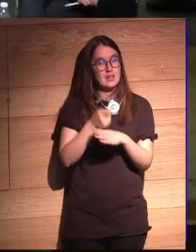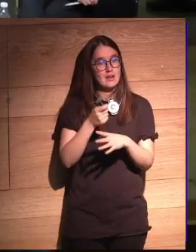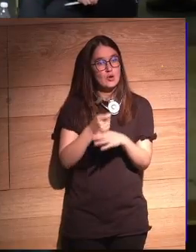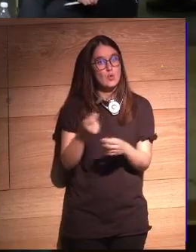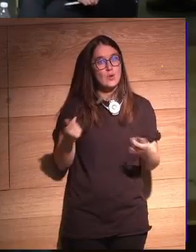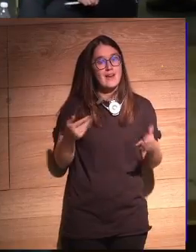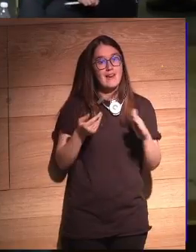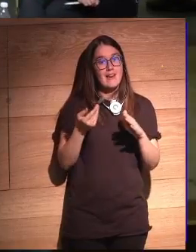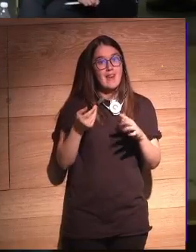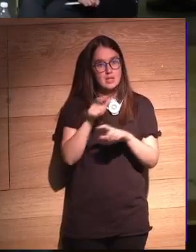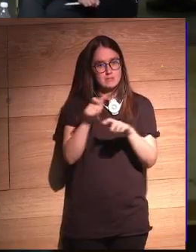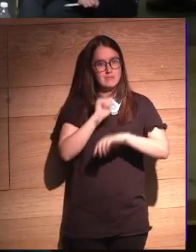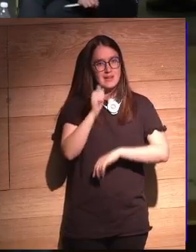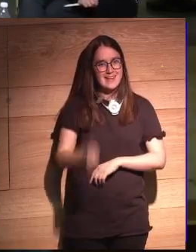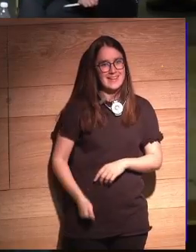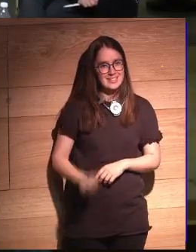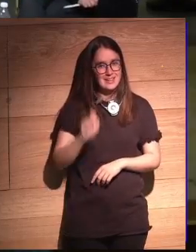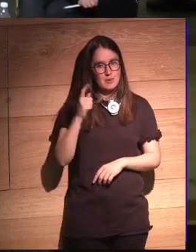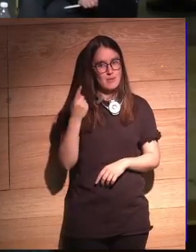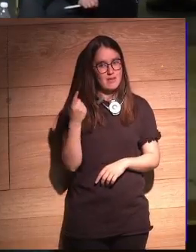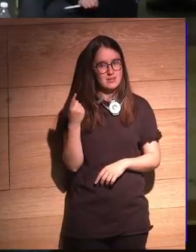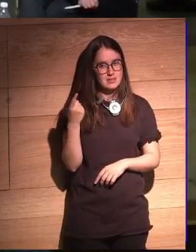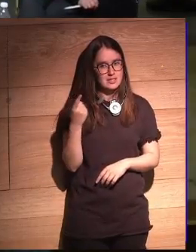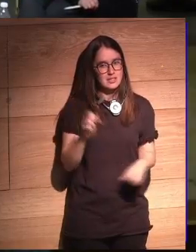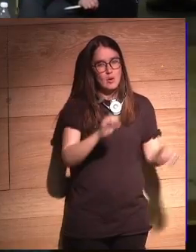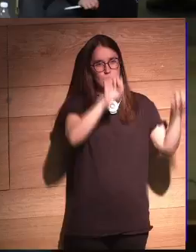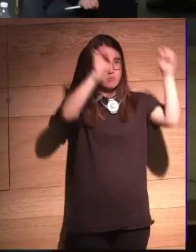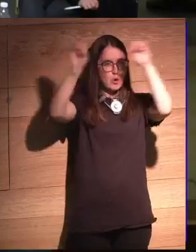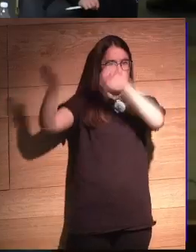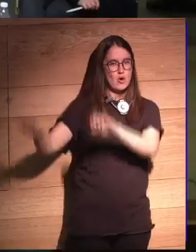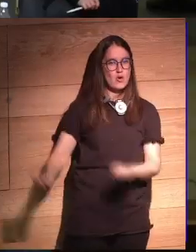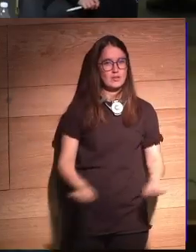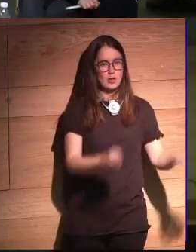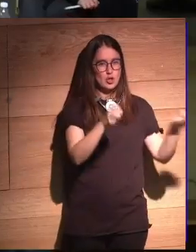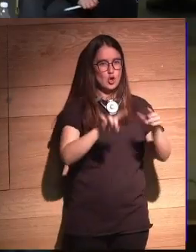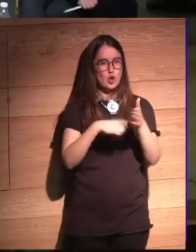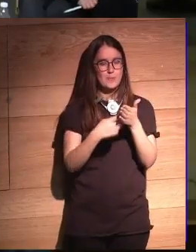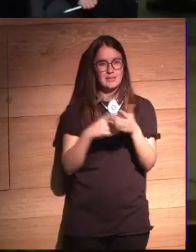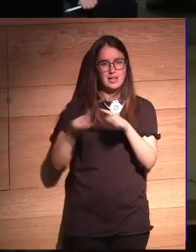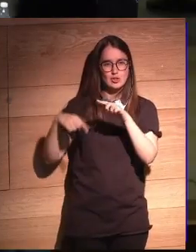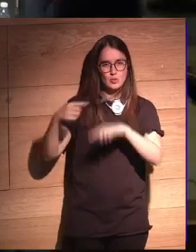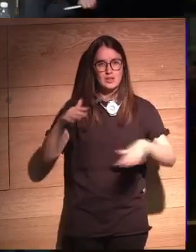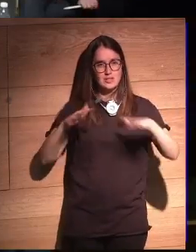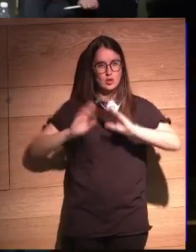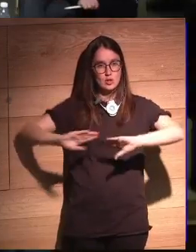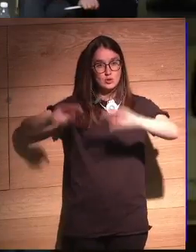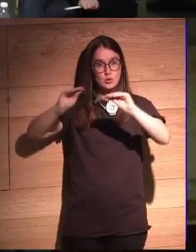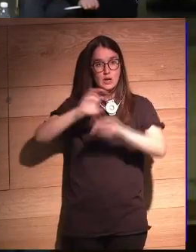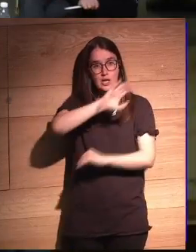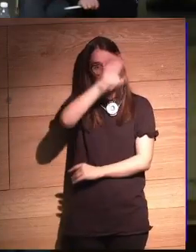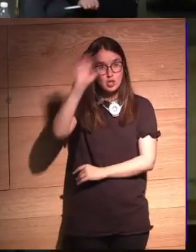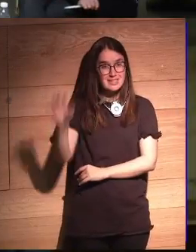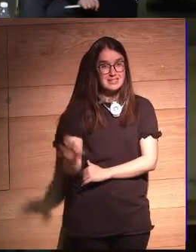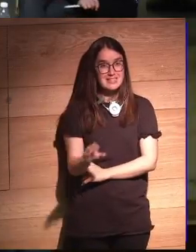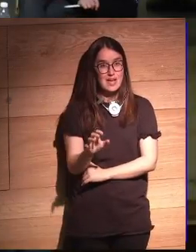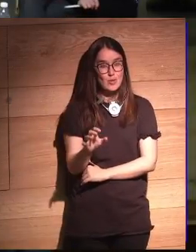are sort of protected against the consequences of their actions, and states are in various